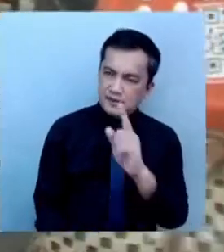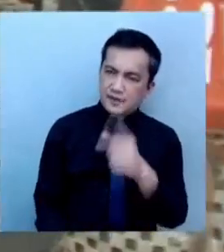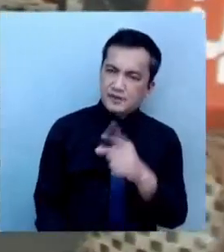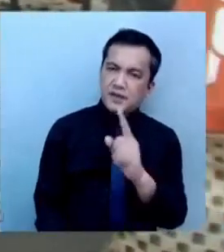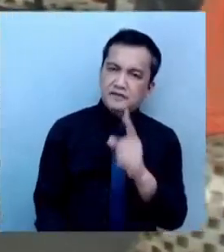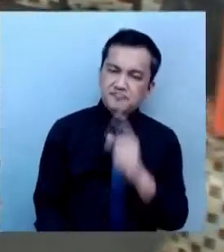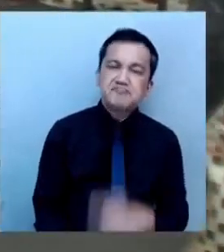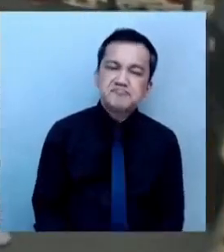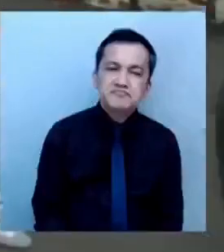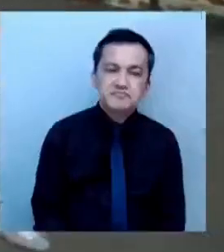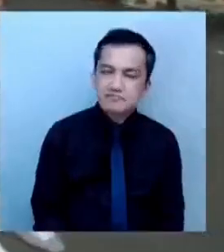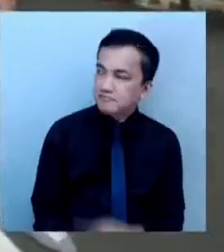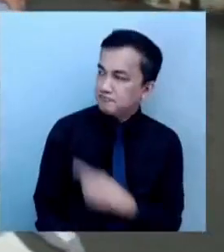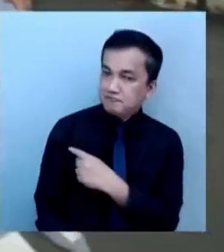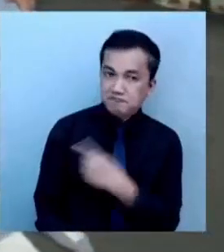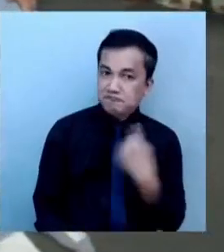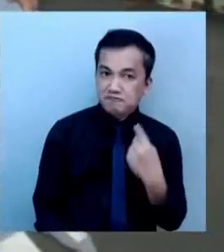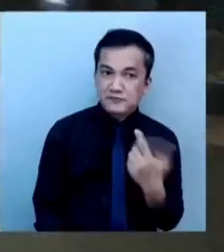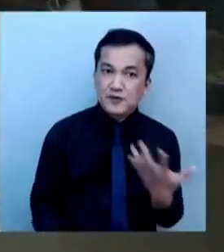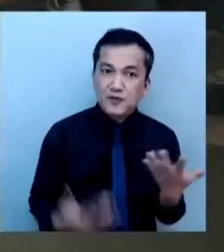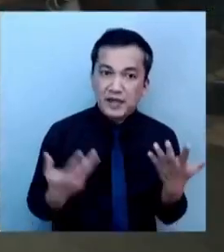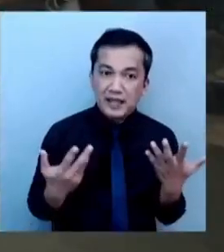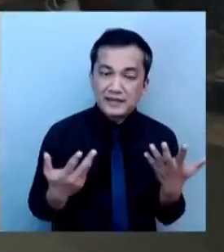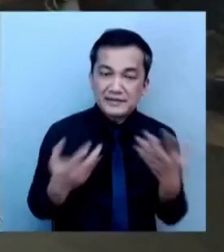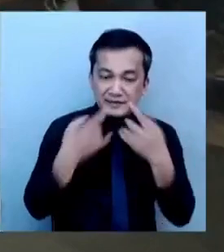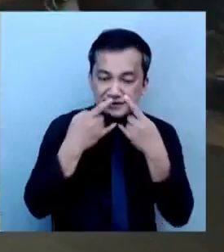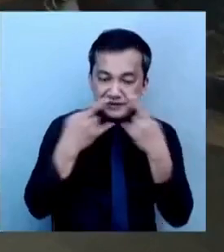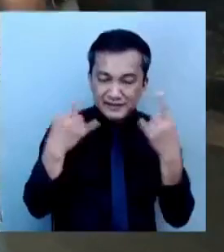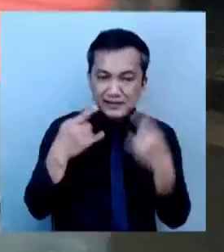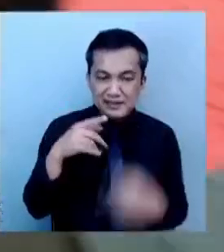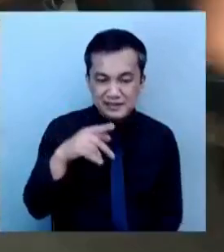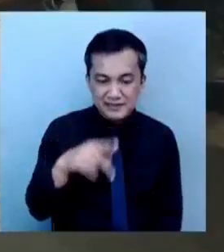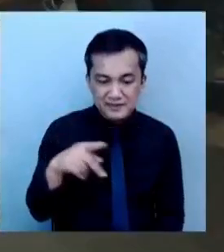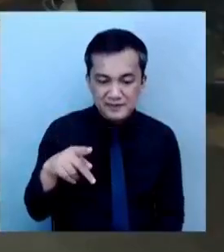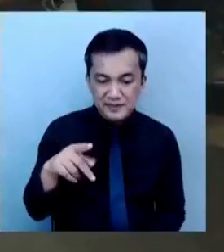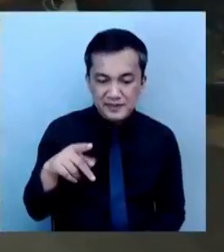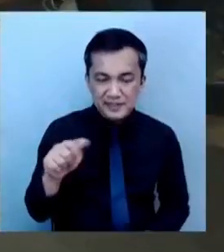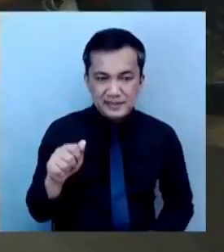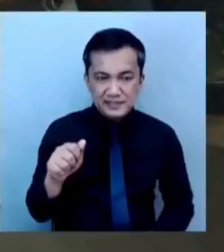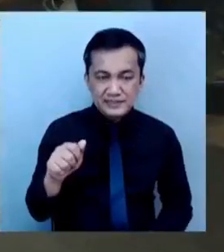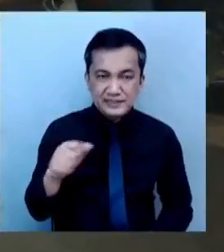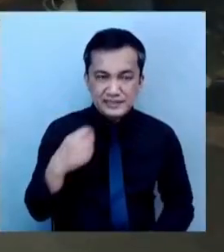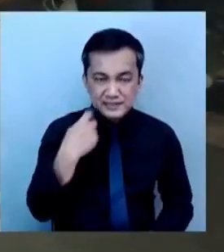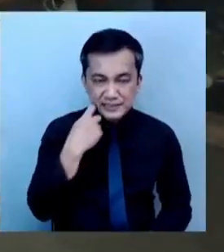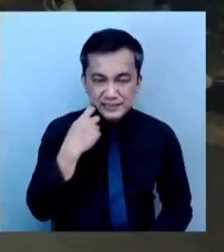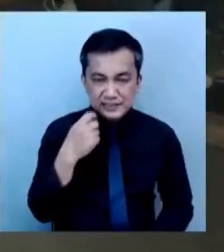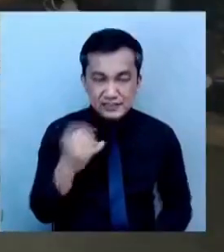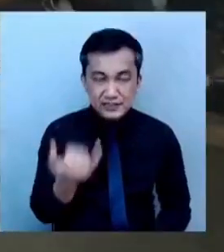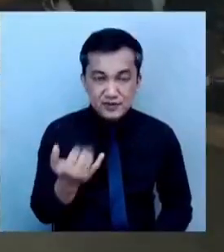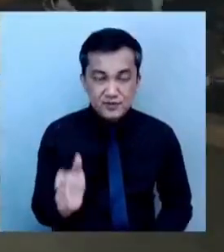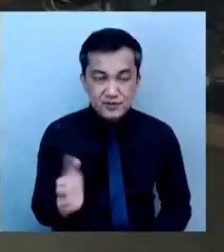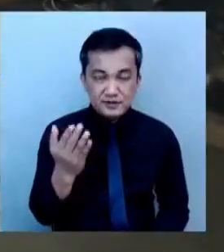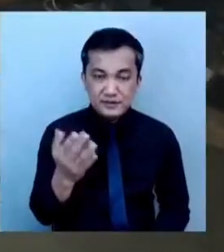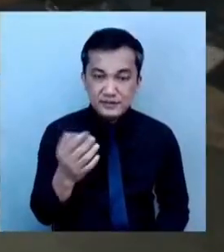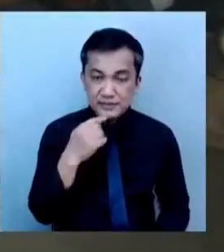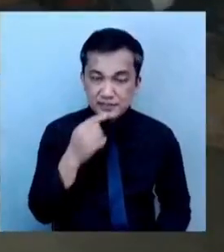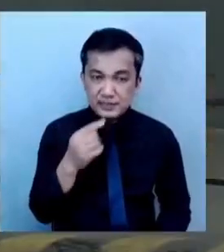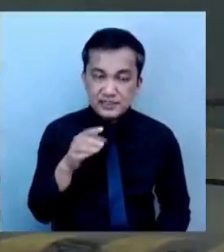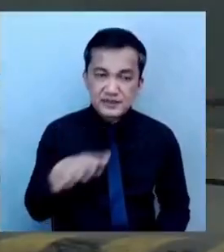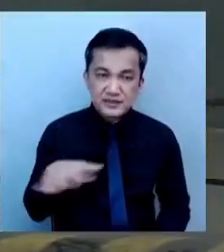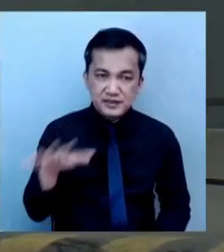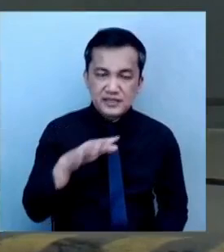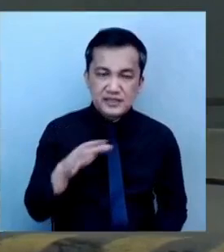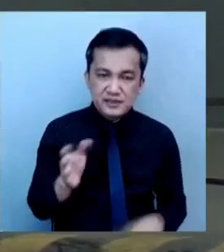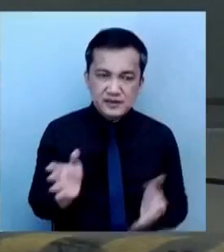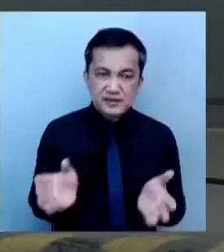Most people here are not wearing masks, and the PPA recently, or today this morning, said that they are encouraging people